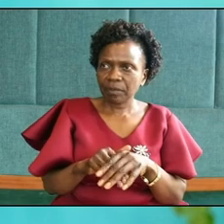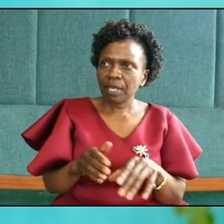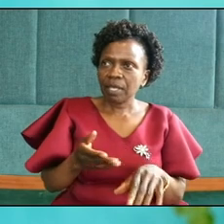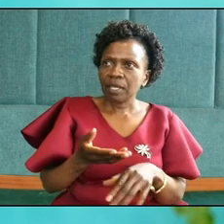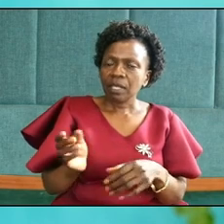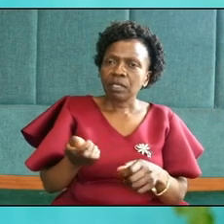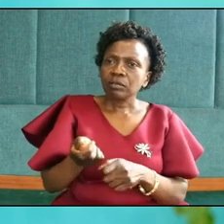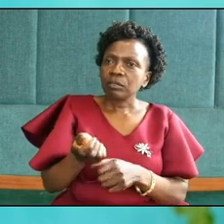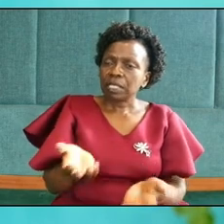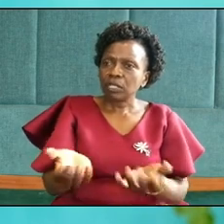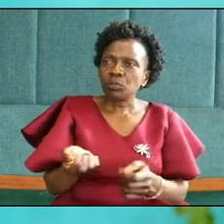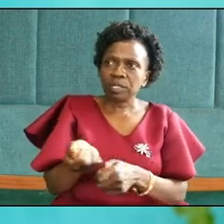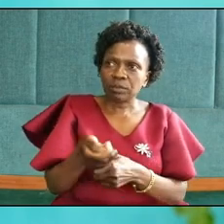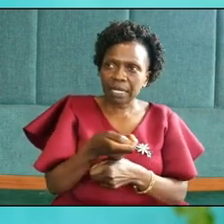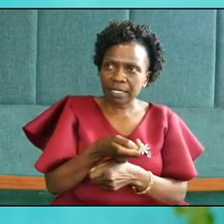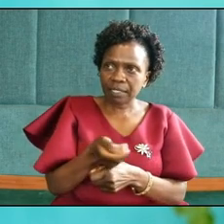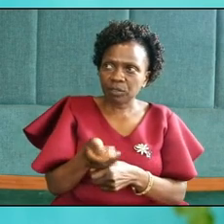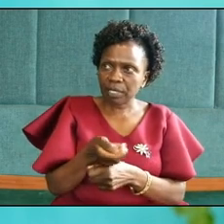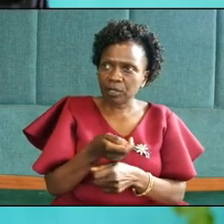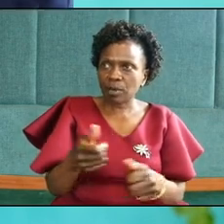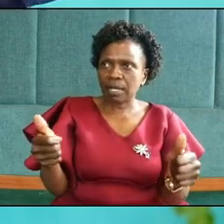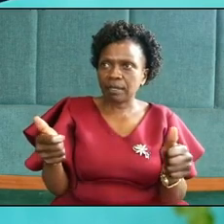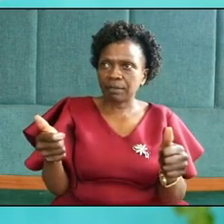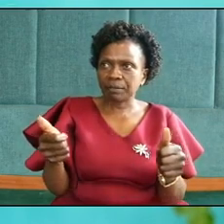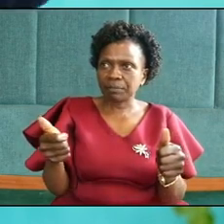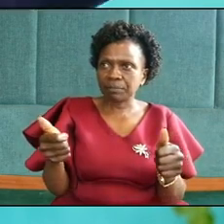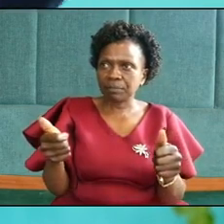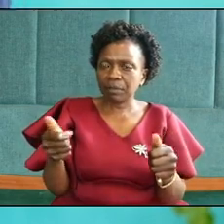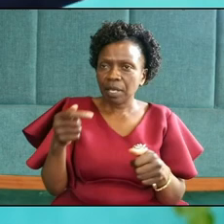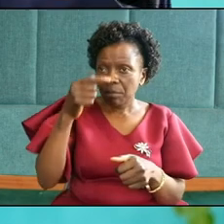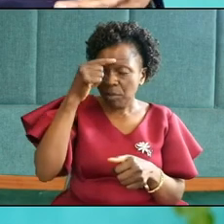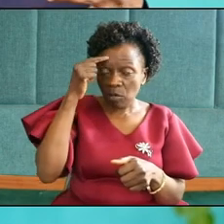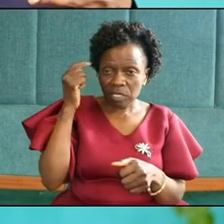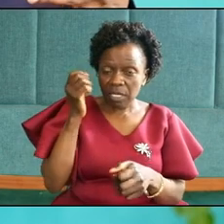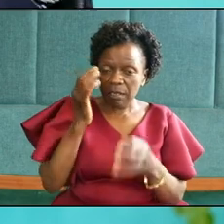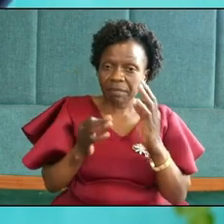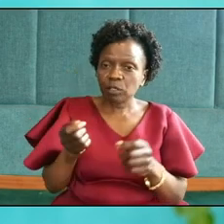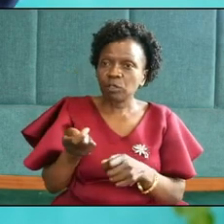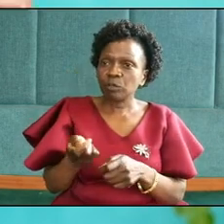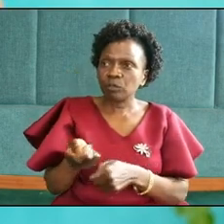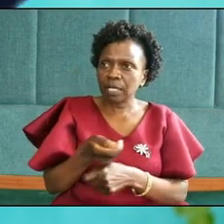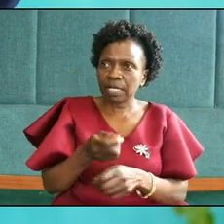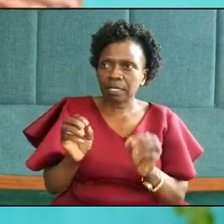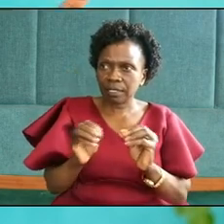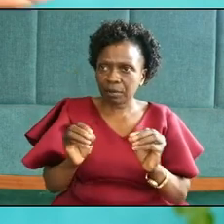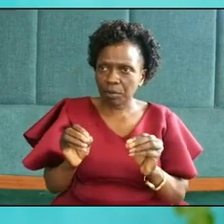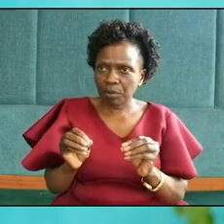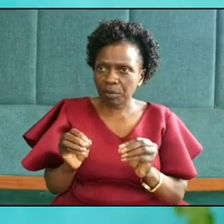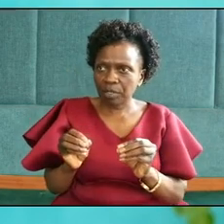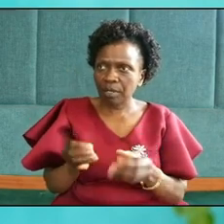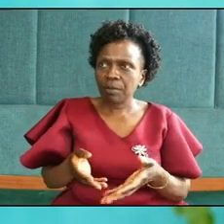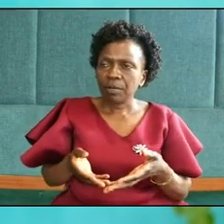They need to be trained, especially those in the hospital. If we don't train them, they are going to break ethical considerations in hospital, in